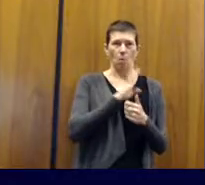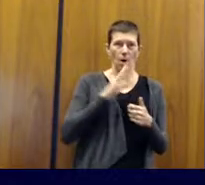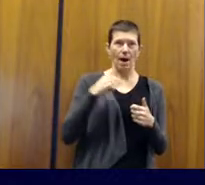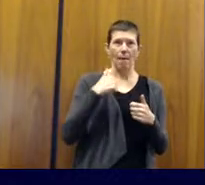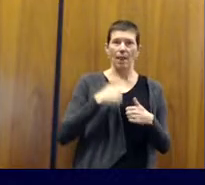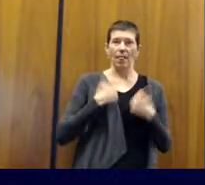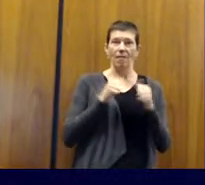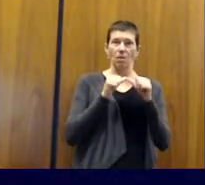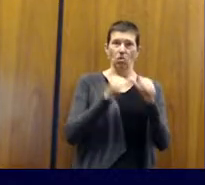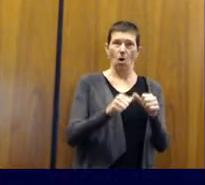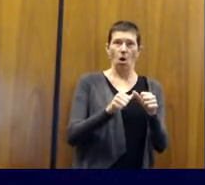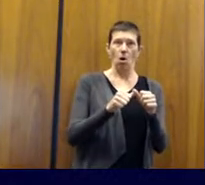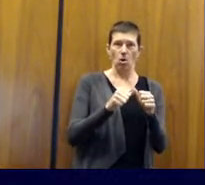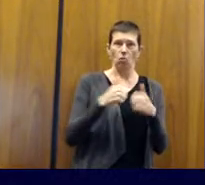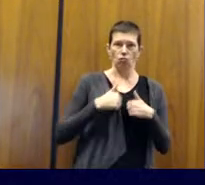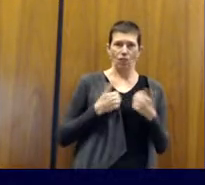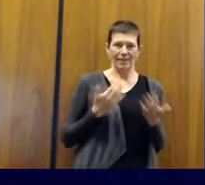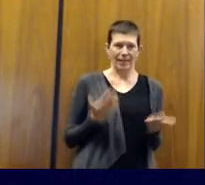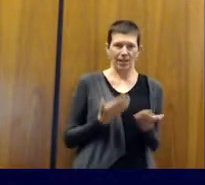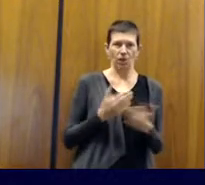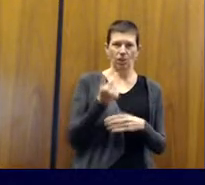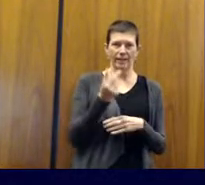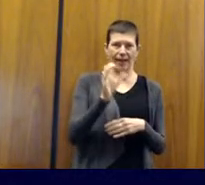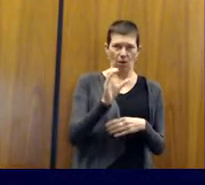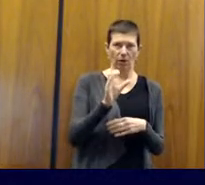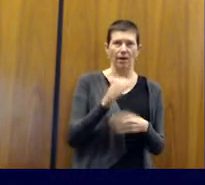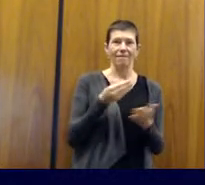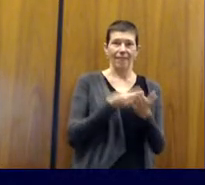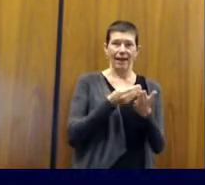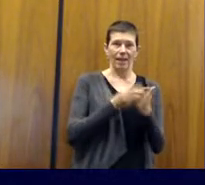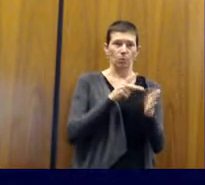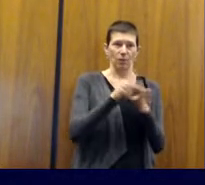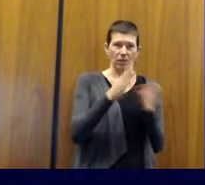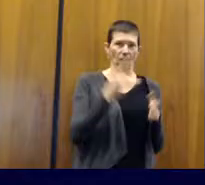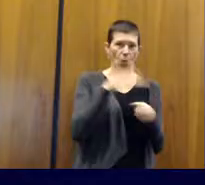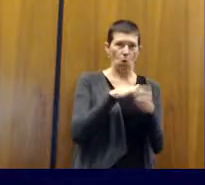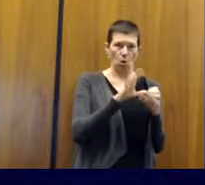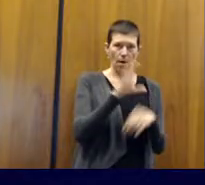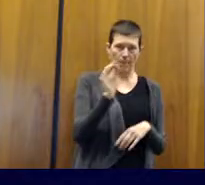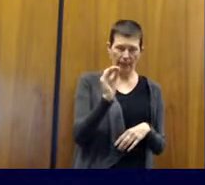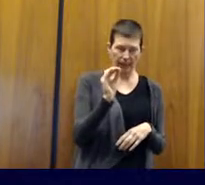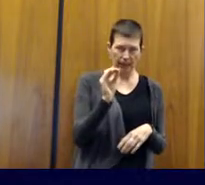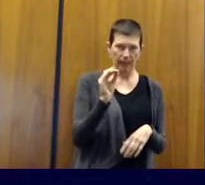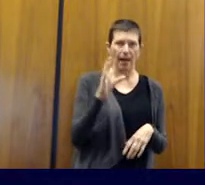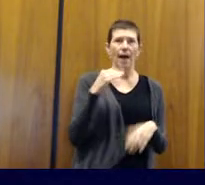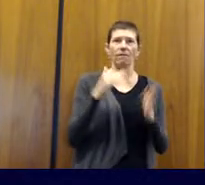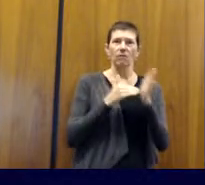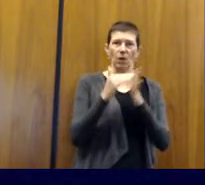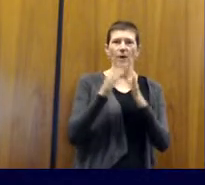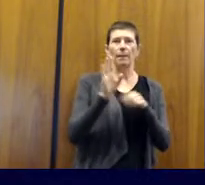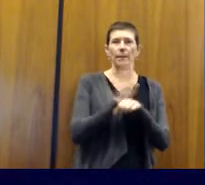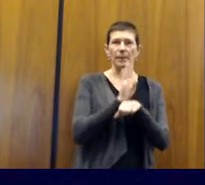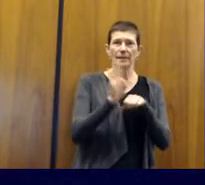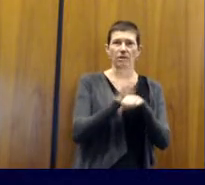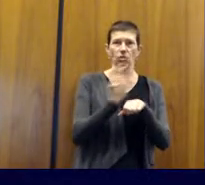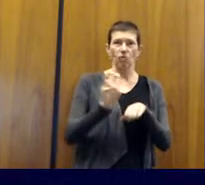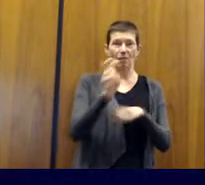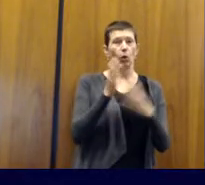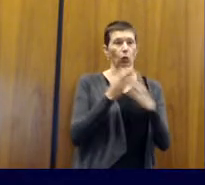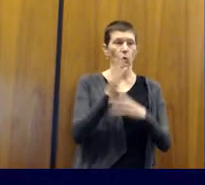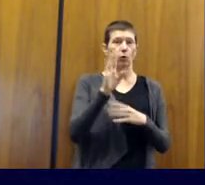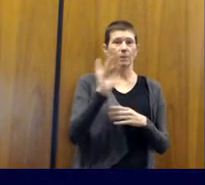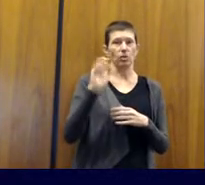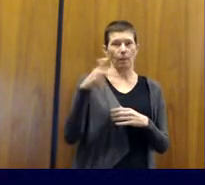lifelong resident of Genesee County, a finance professional for a local company, and a frequent business traveler through Bishop